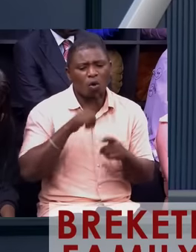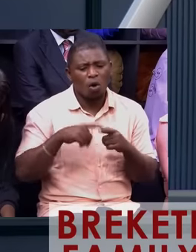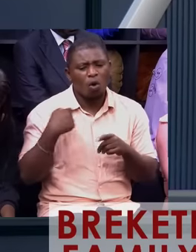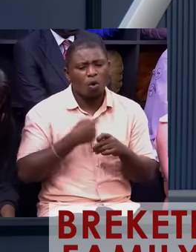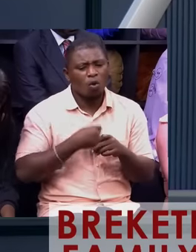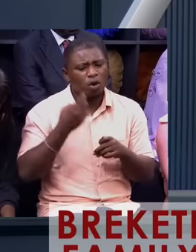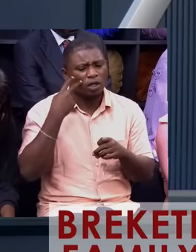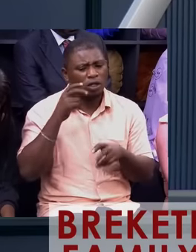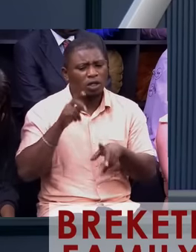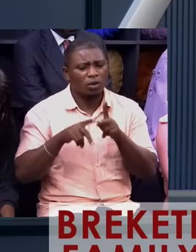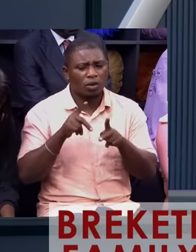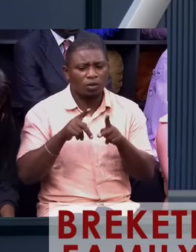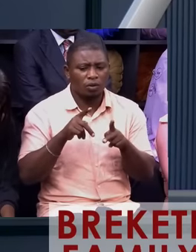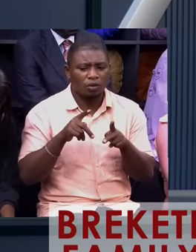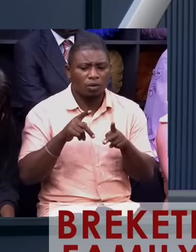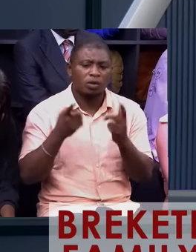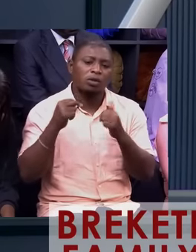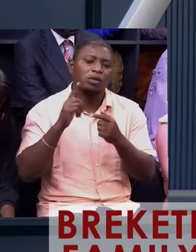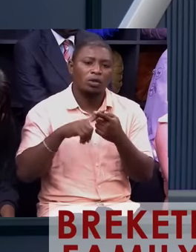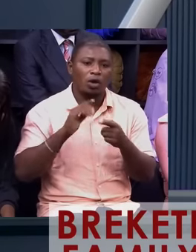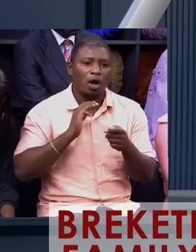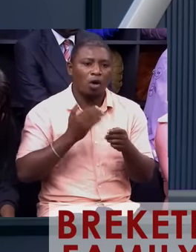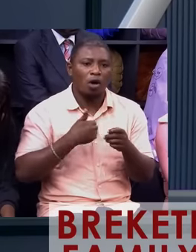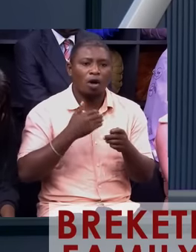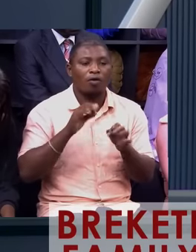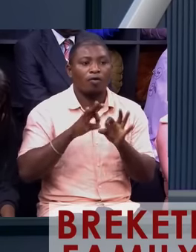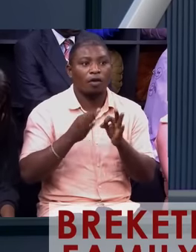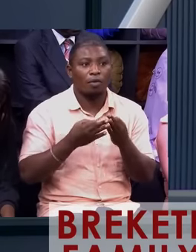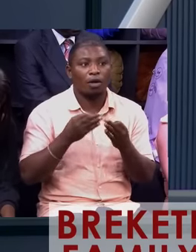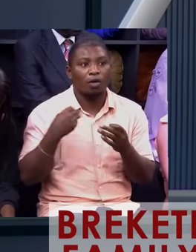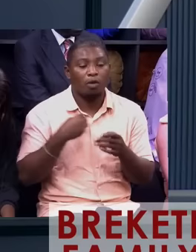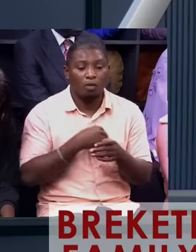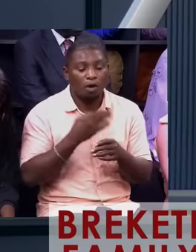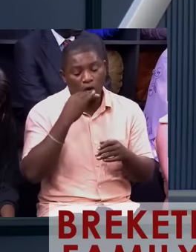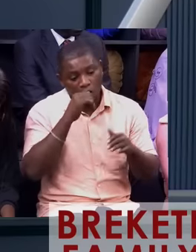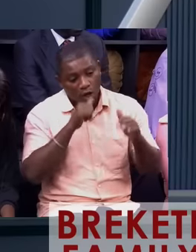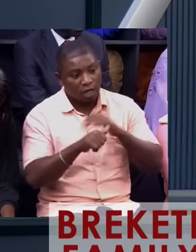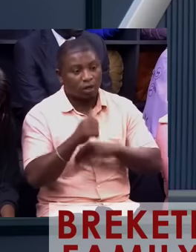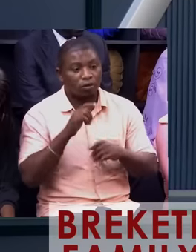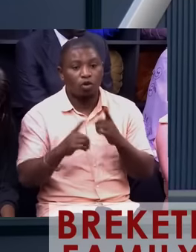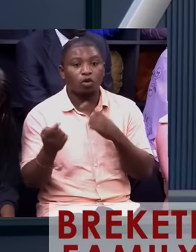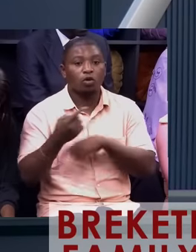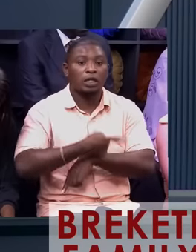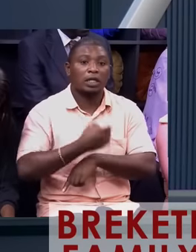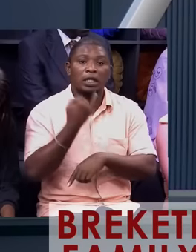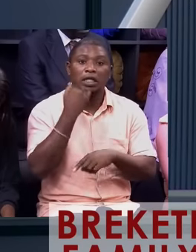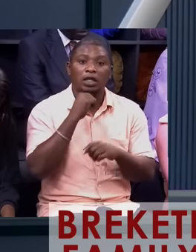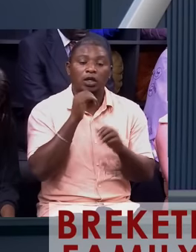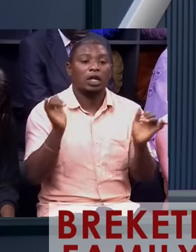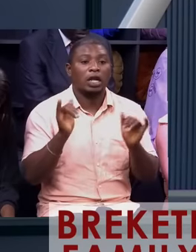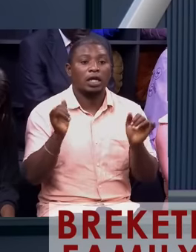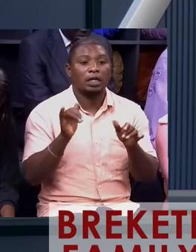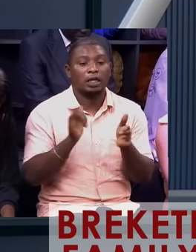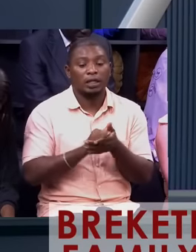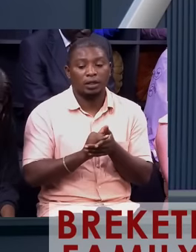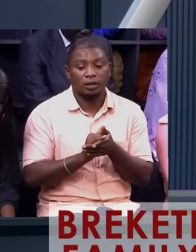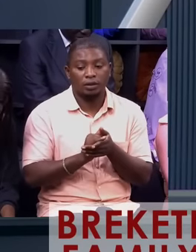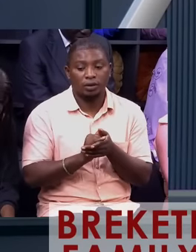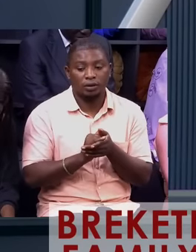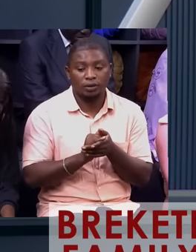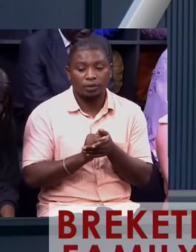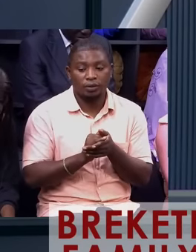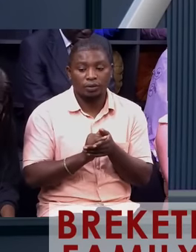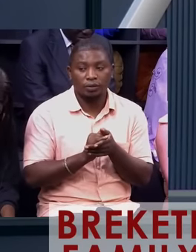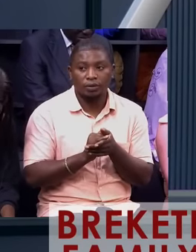people family member we hi because that us nowadays not be like that anymore very